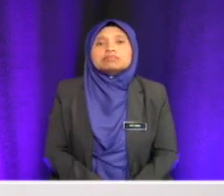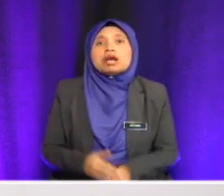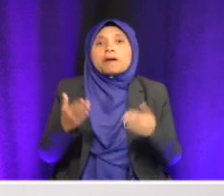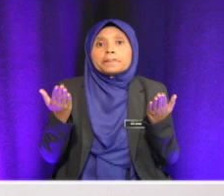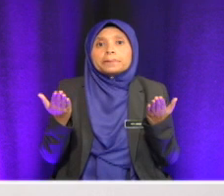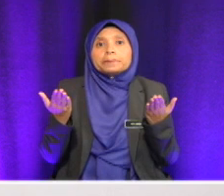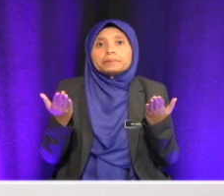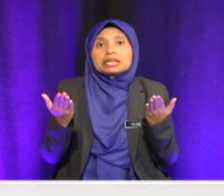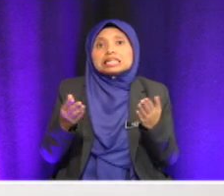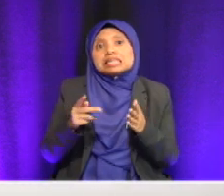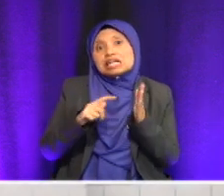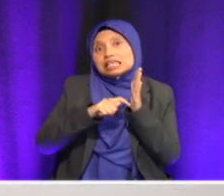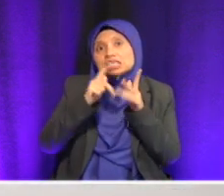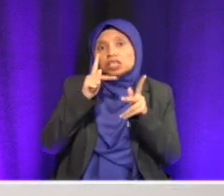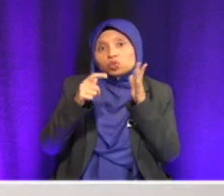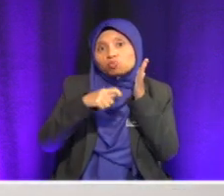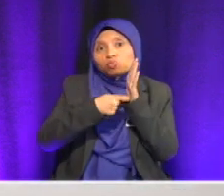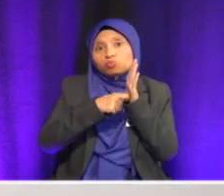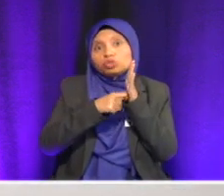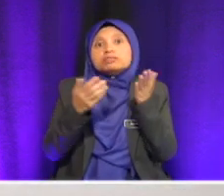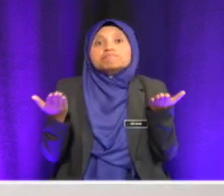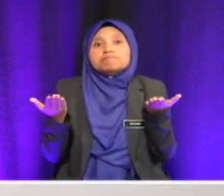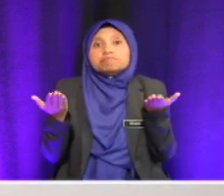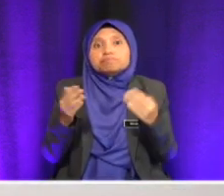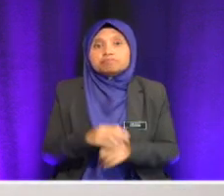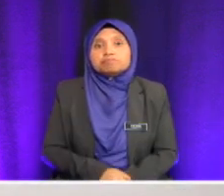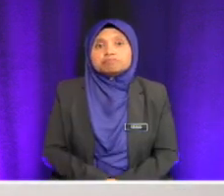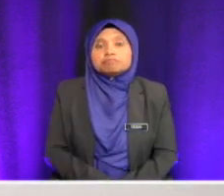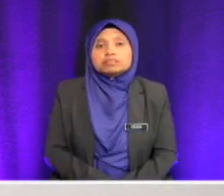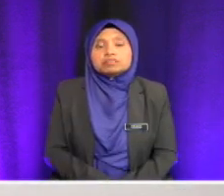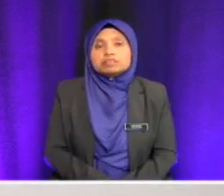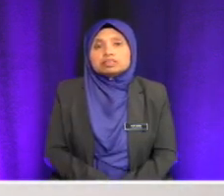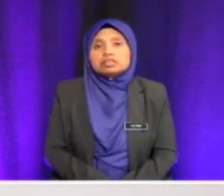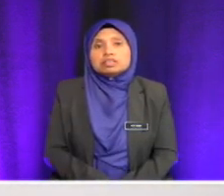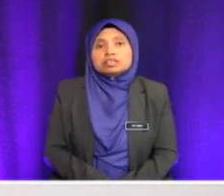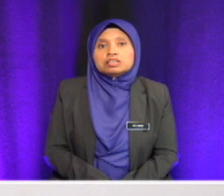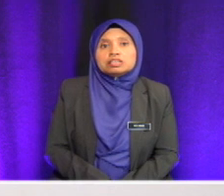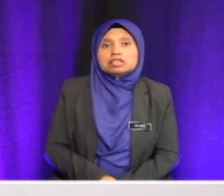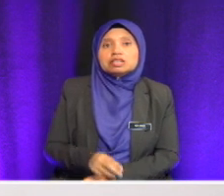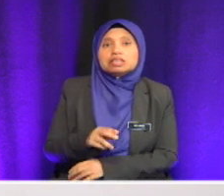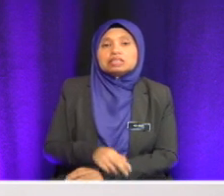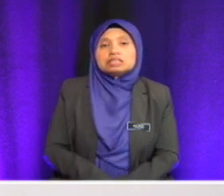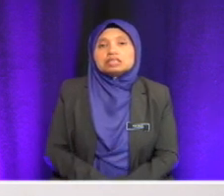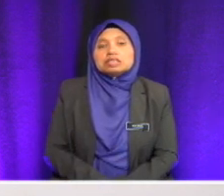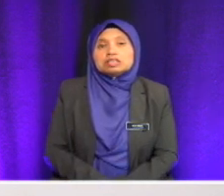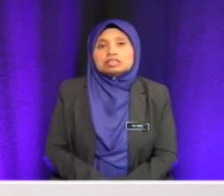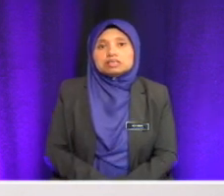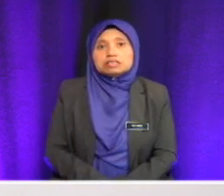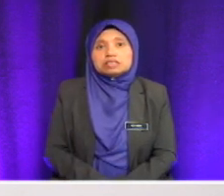similar keywords? They store their tools to use at a later time. Okay,